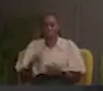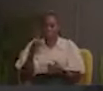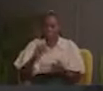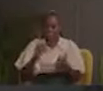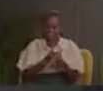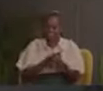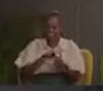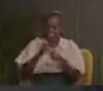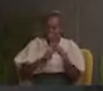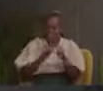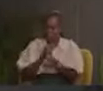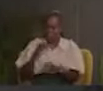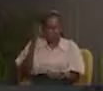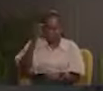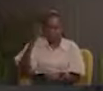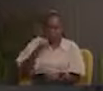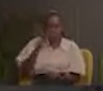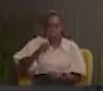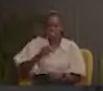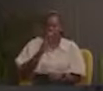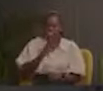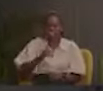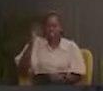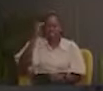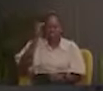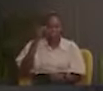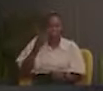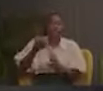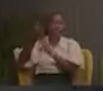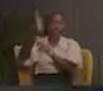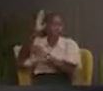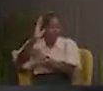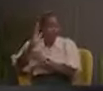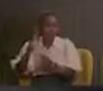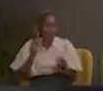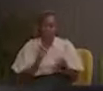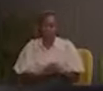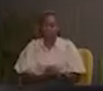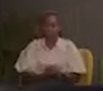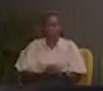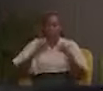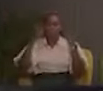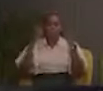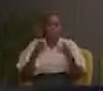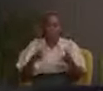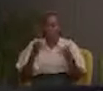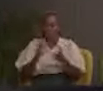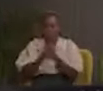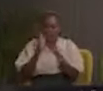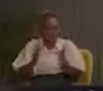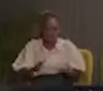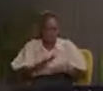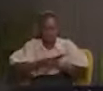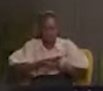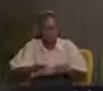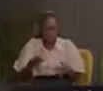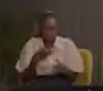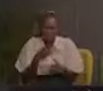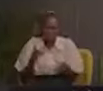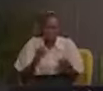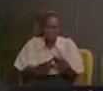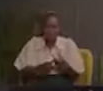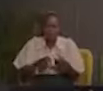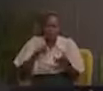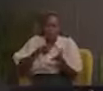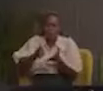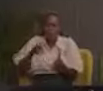you need is the knowledge of God. Can I tell you, there are many believers who do not want to pay the price to build that bank